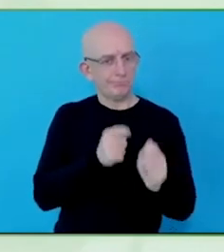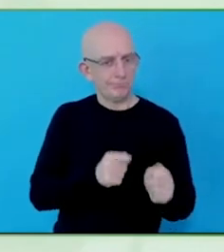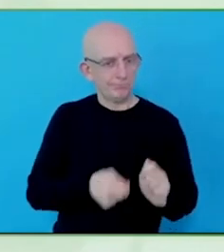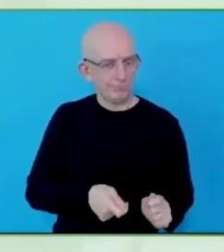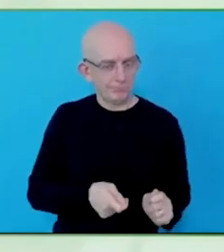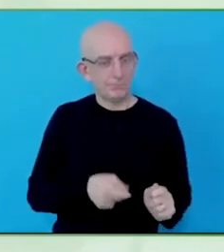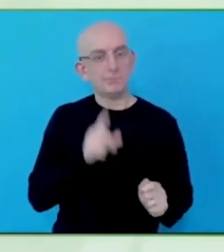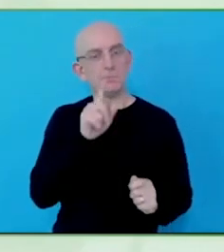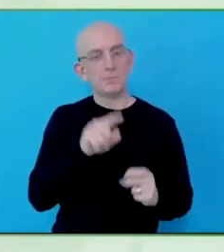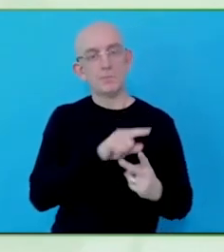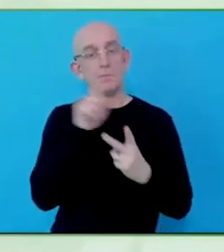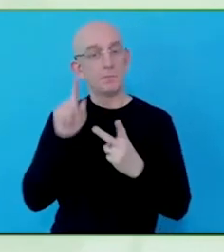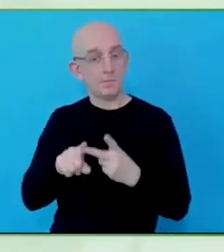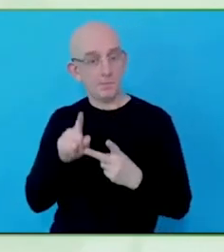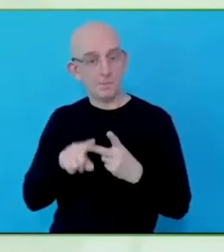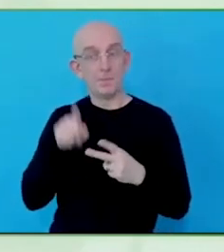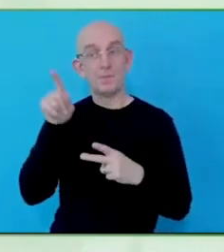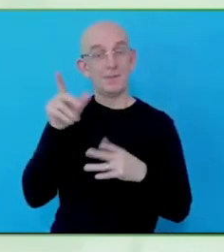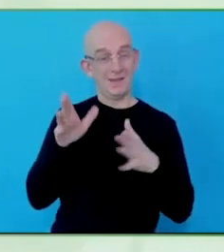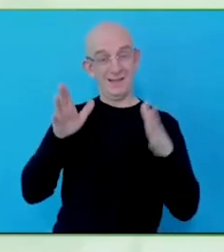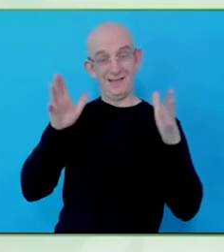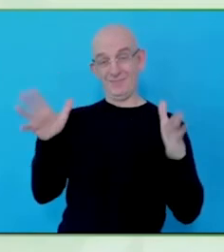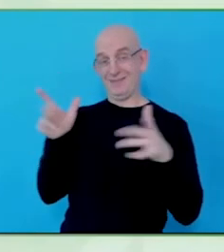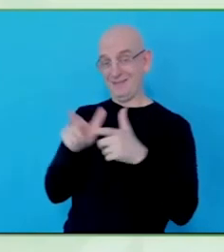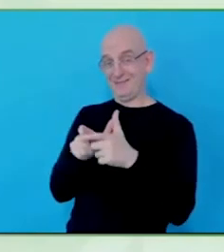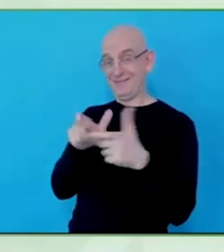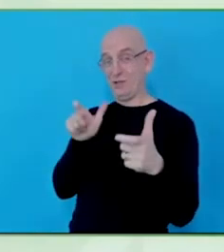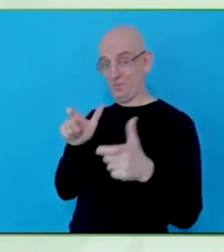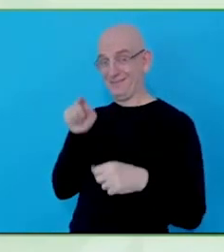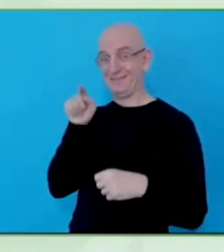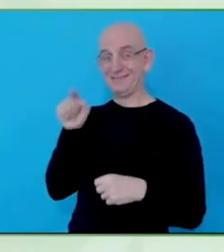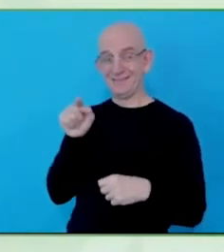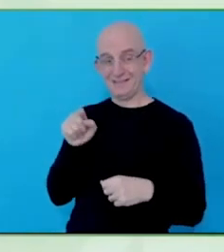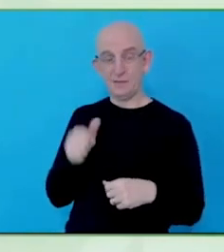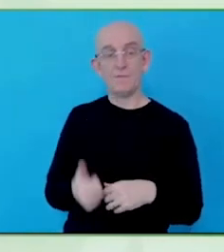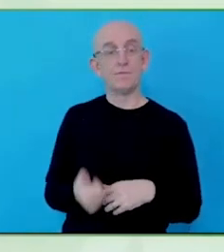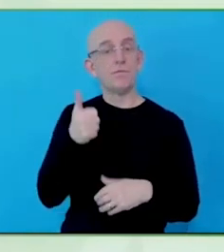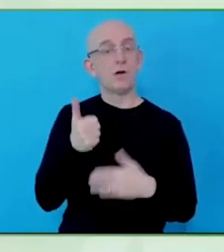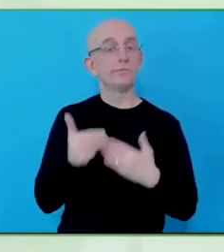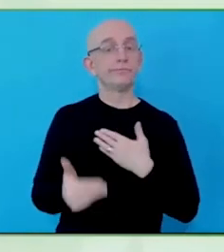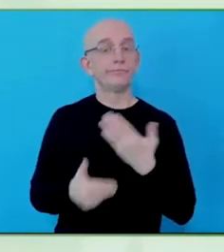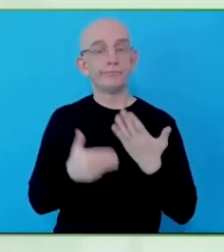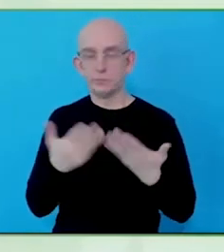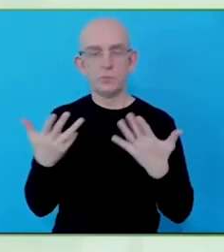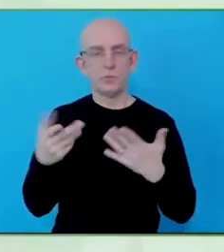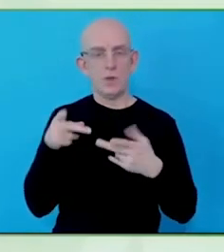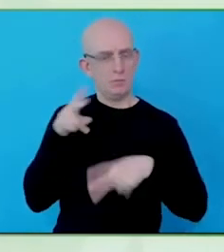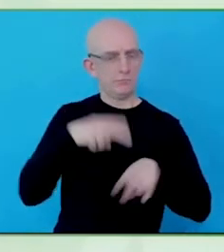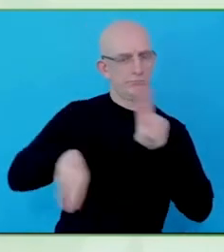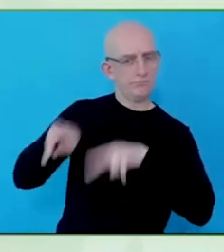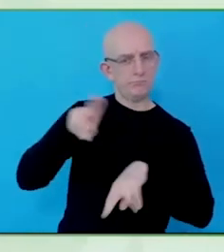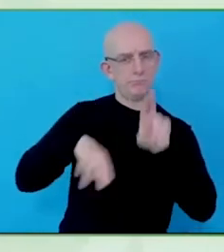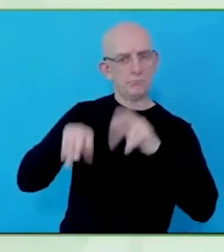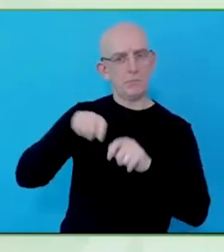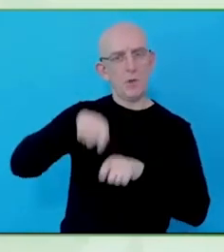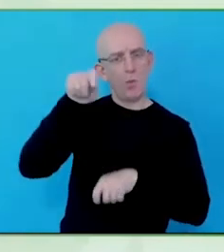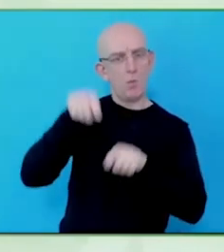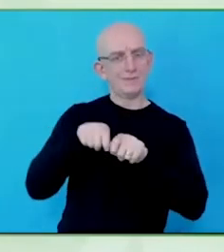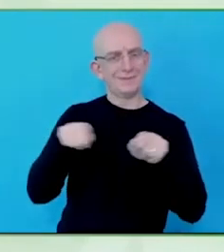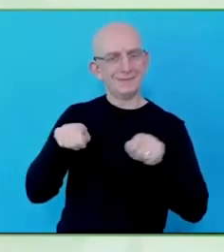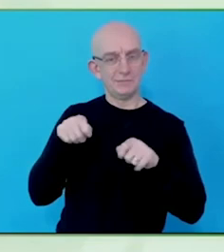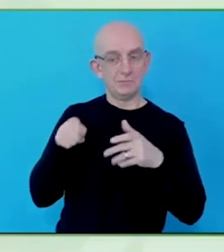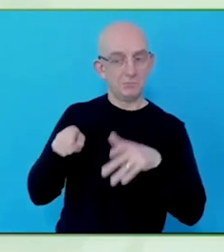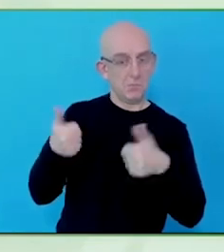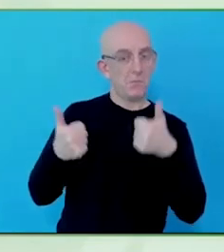the whole thing off in one go. Very often an organization comes in, they finally recruited the budget for this task, and they order a